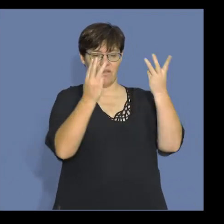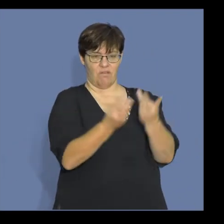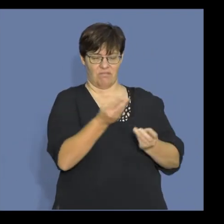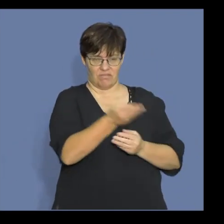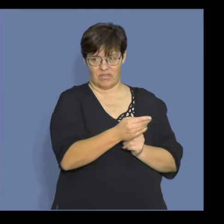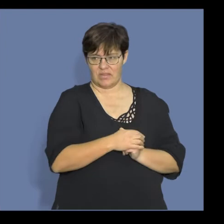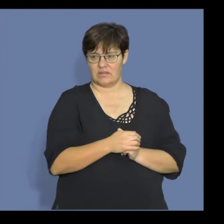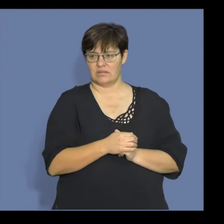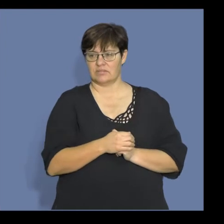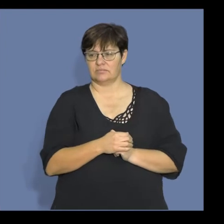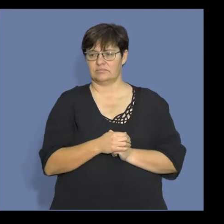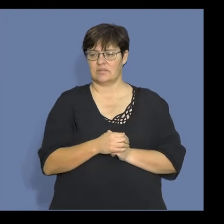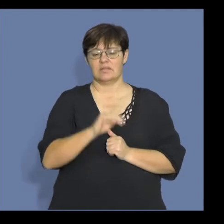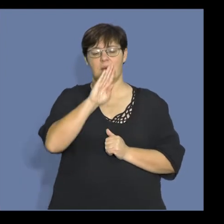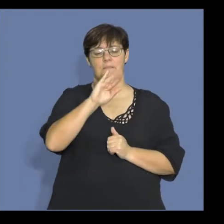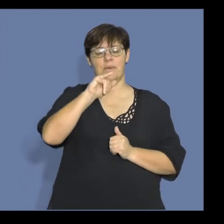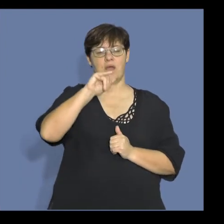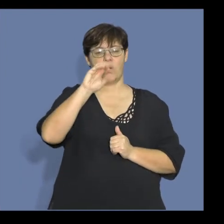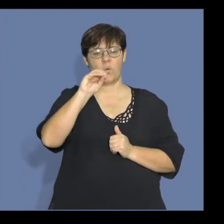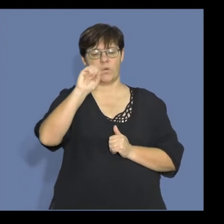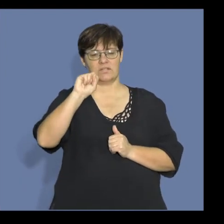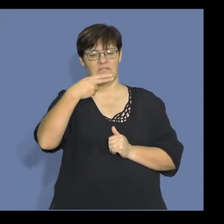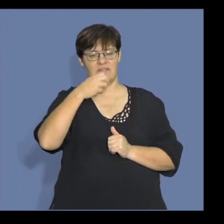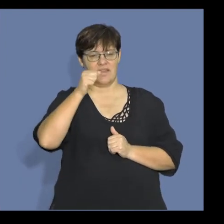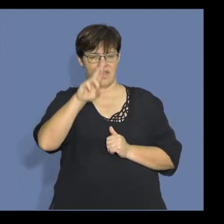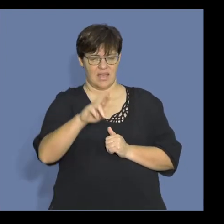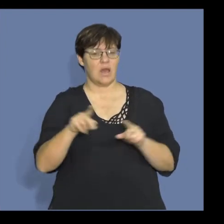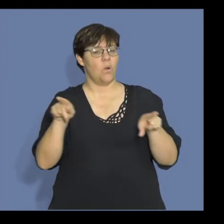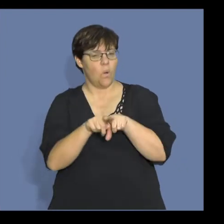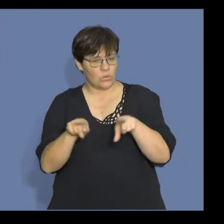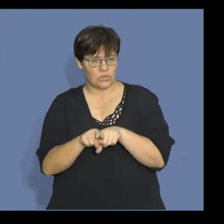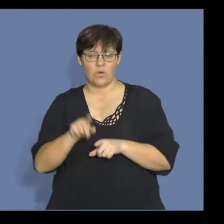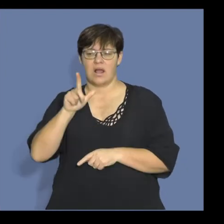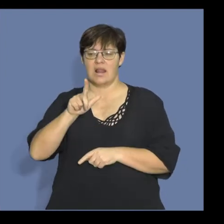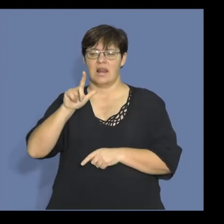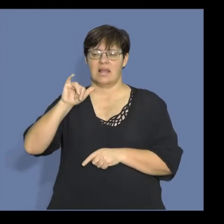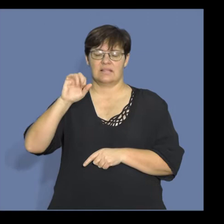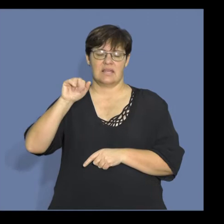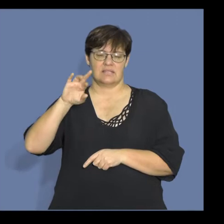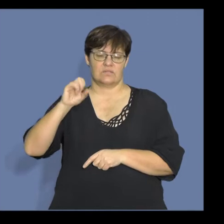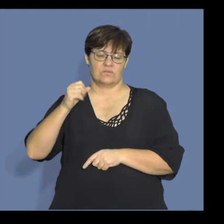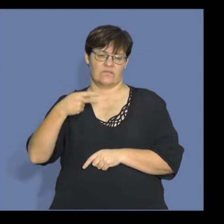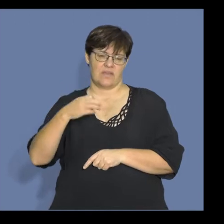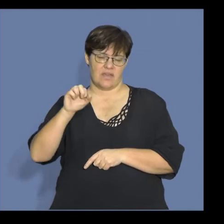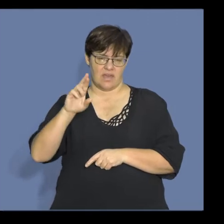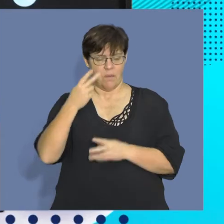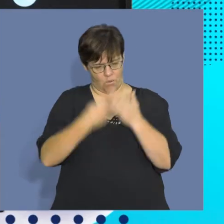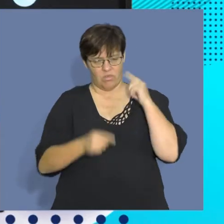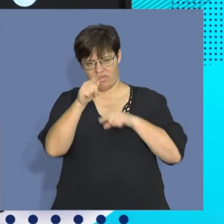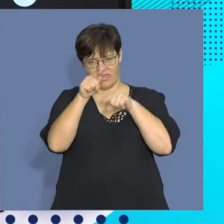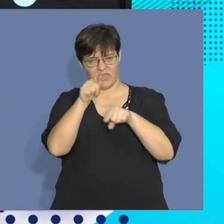Earth. Again, the zone of life on Earth is the biosphere as well as the lithosphere. So both of these,